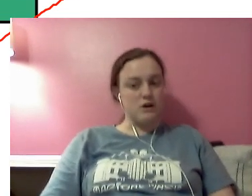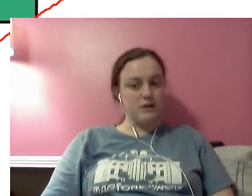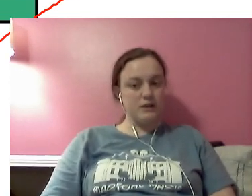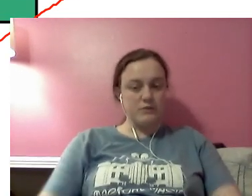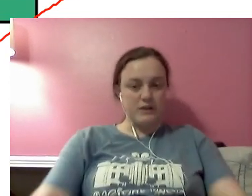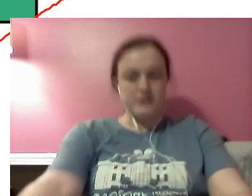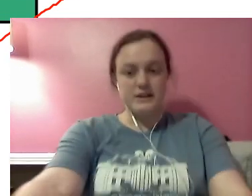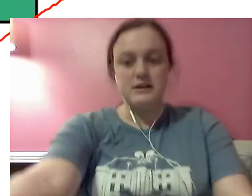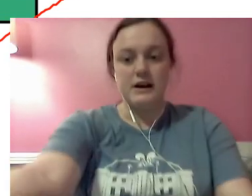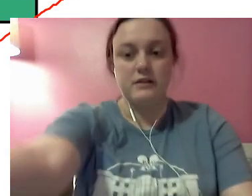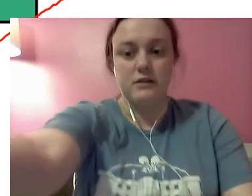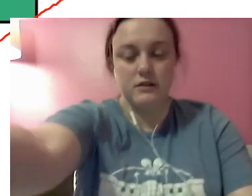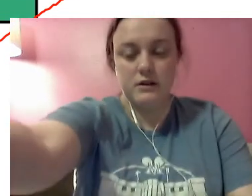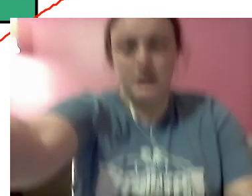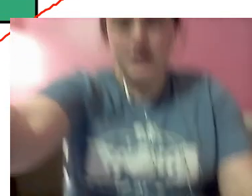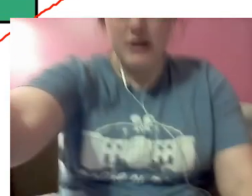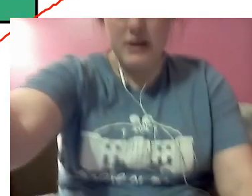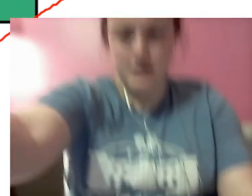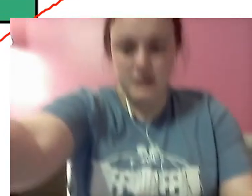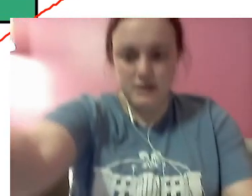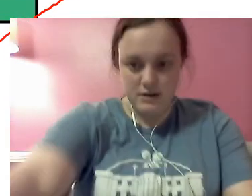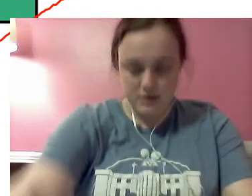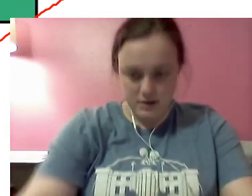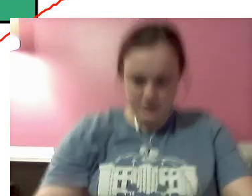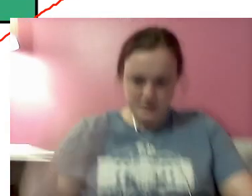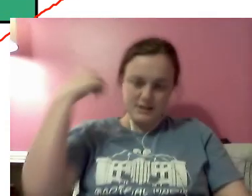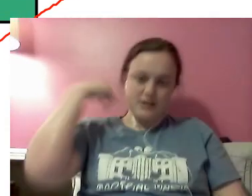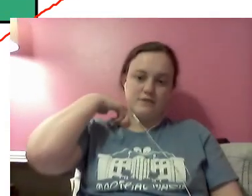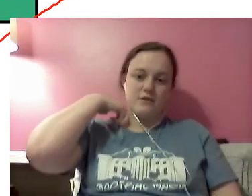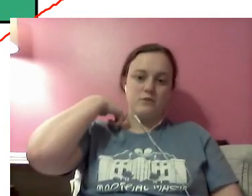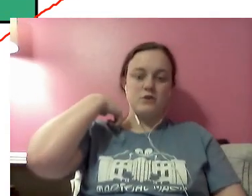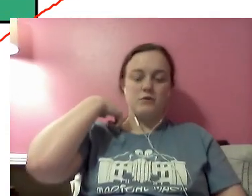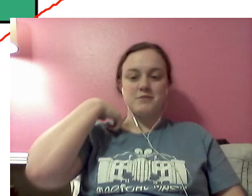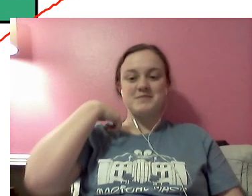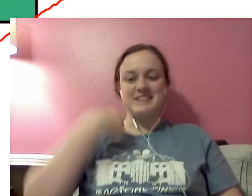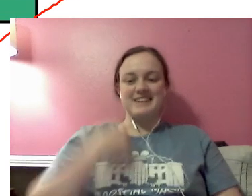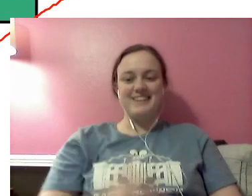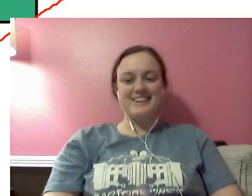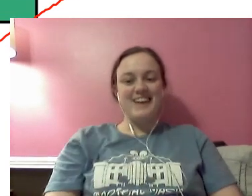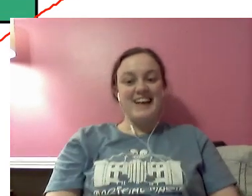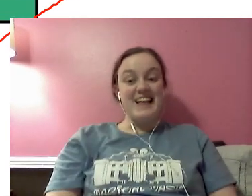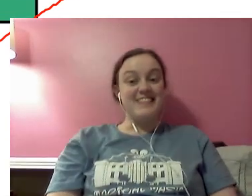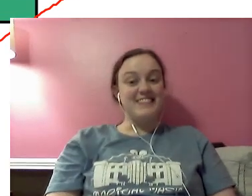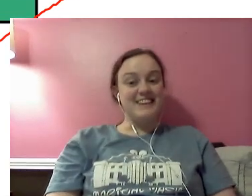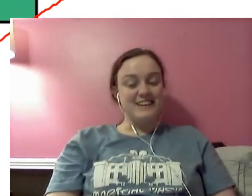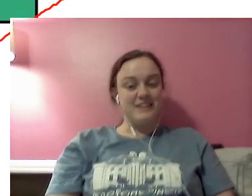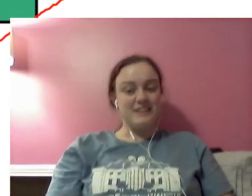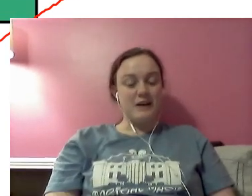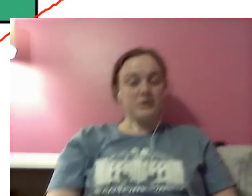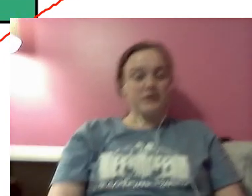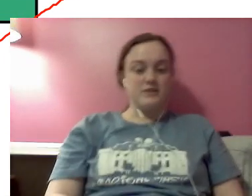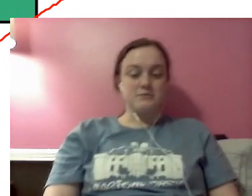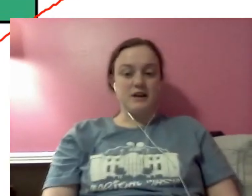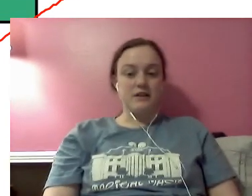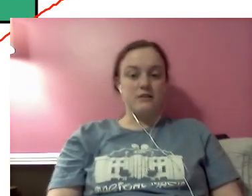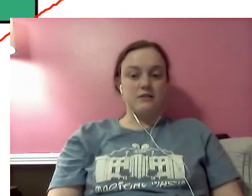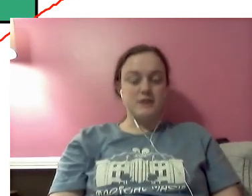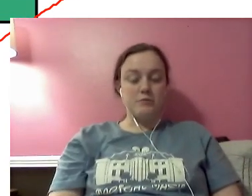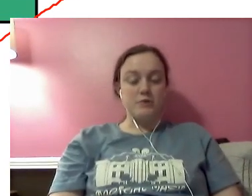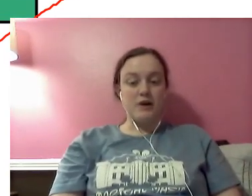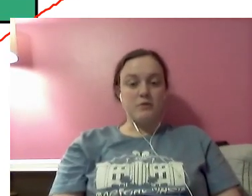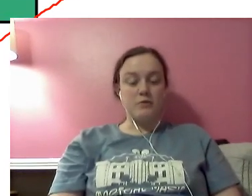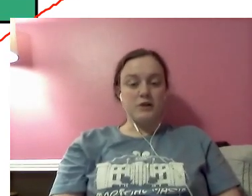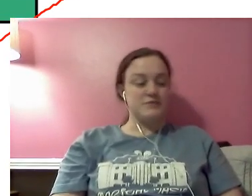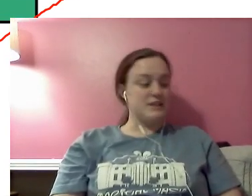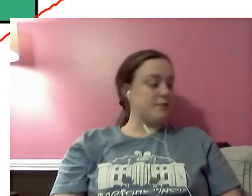without talking, without any dialogue. And then I'm going to see if you know what I'm saying. And then I will give you some dialogue to